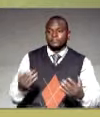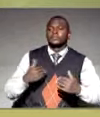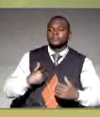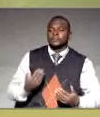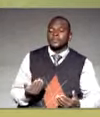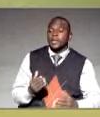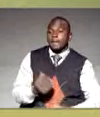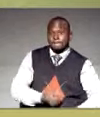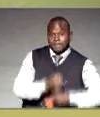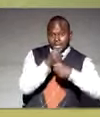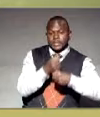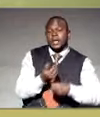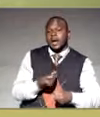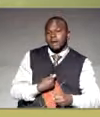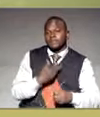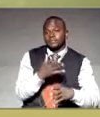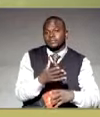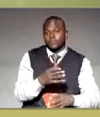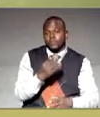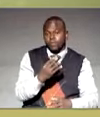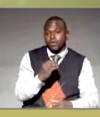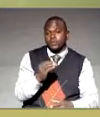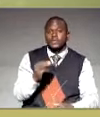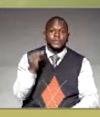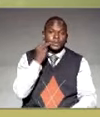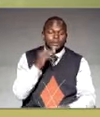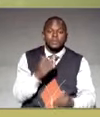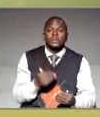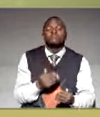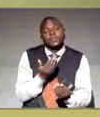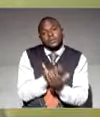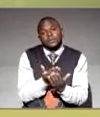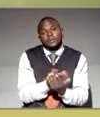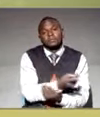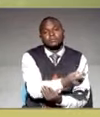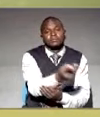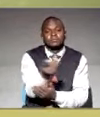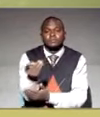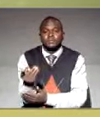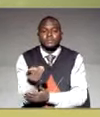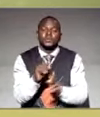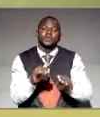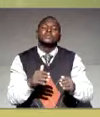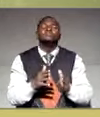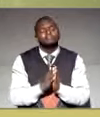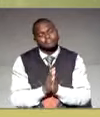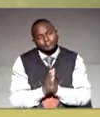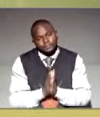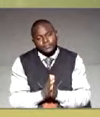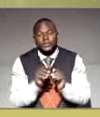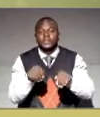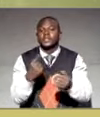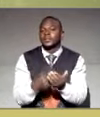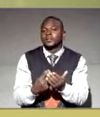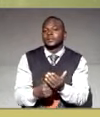The budget is about 400 million shillings, and we appeal to all people of goodwill in this country,